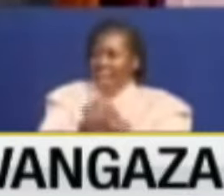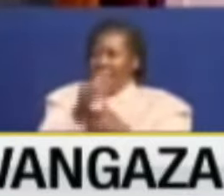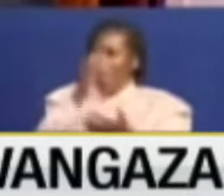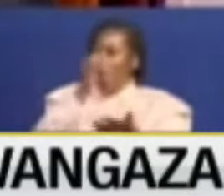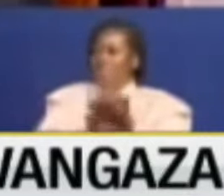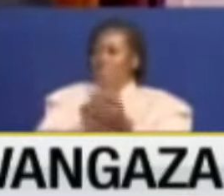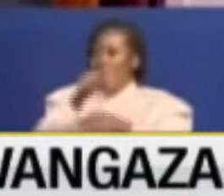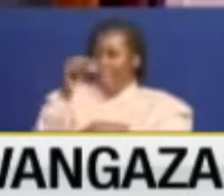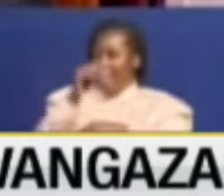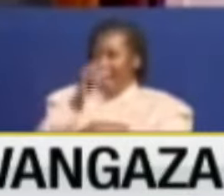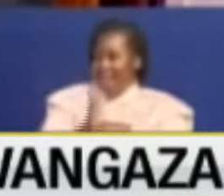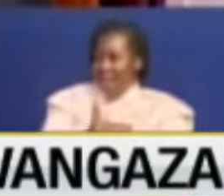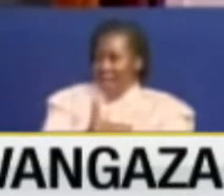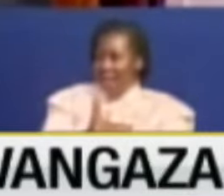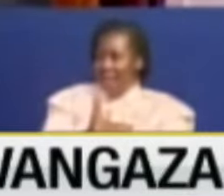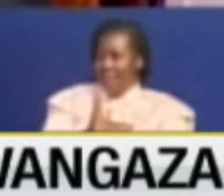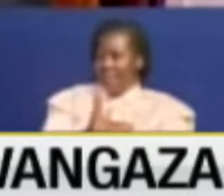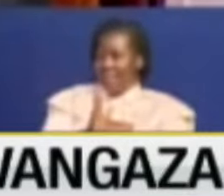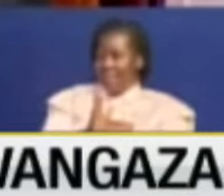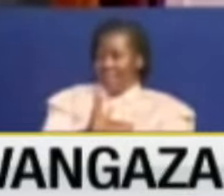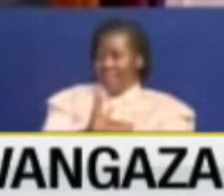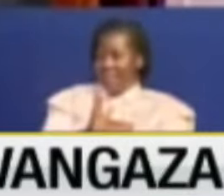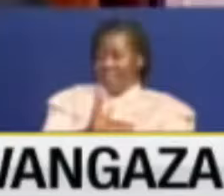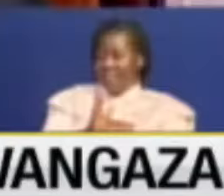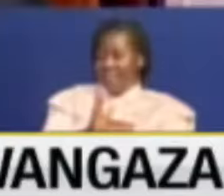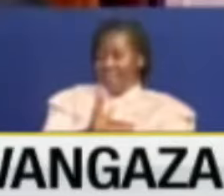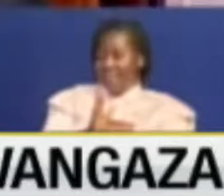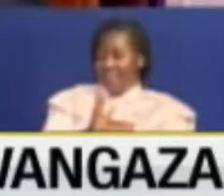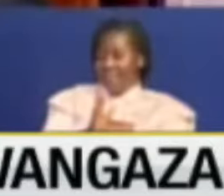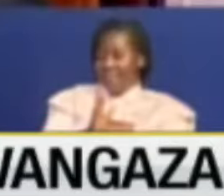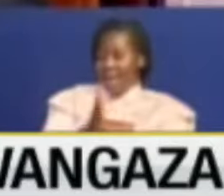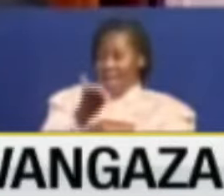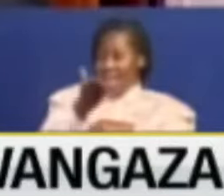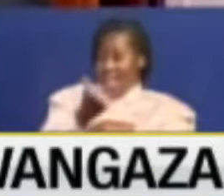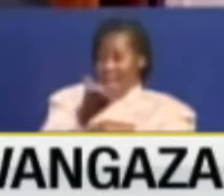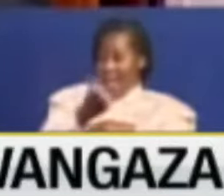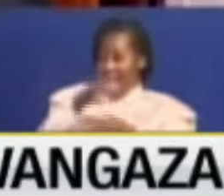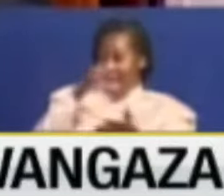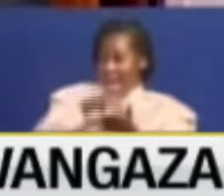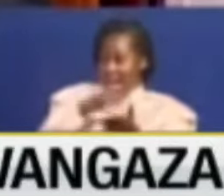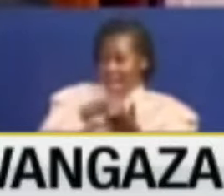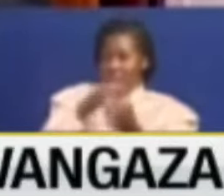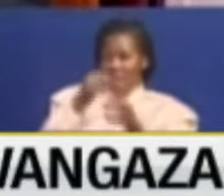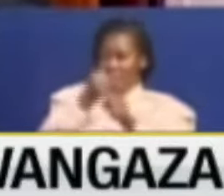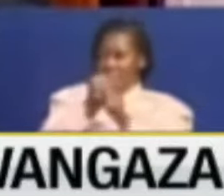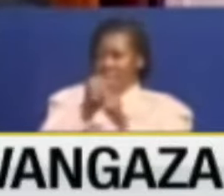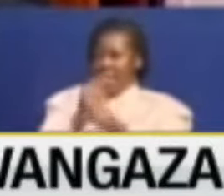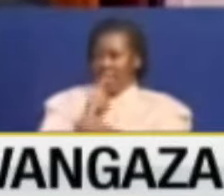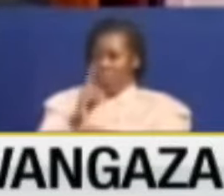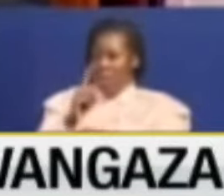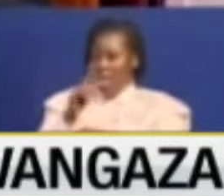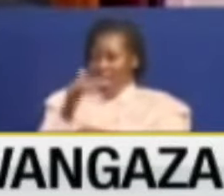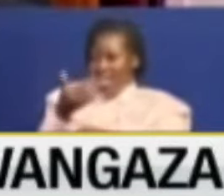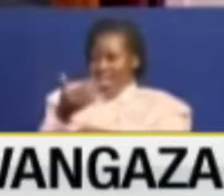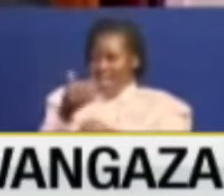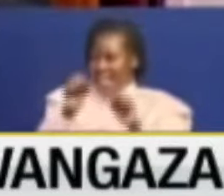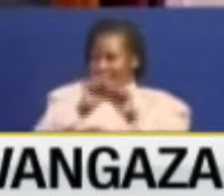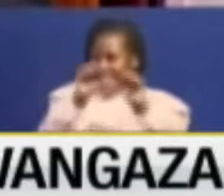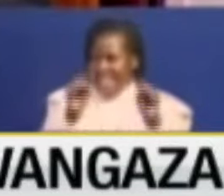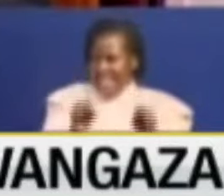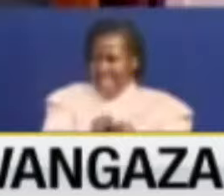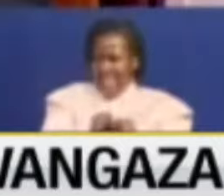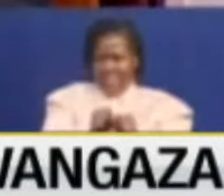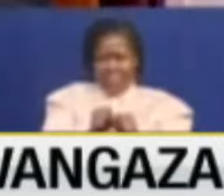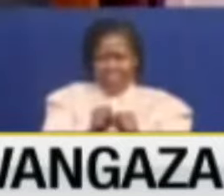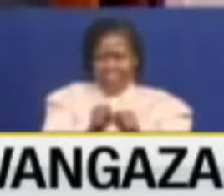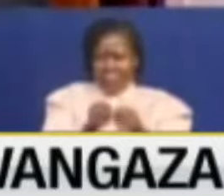or serving under the office of the governor. It's a case of making sure that systems clogs